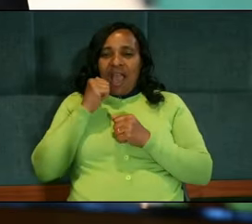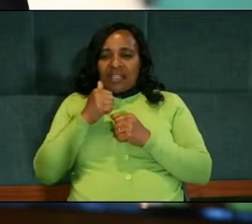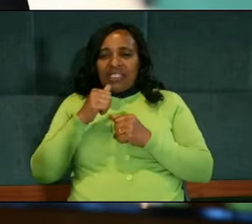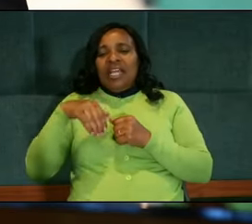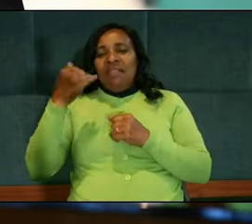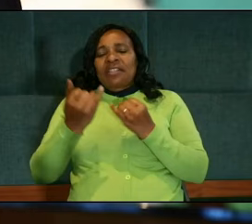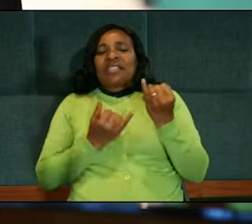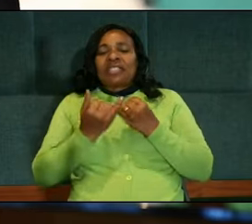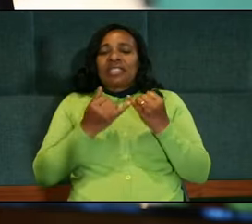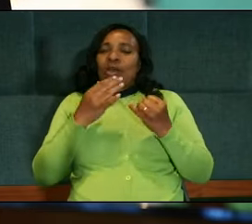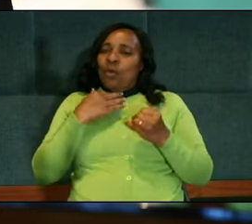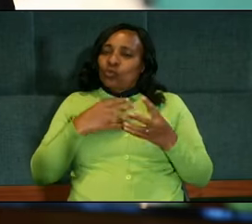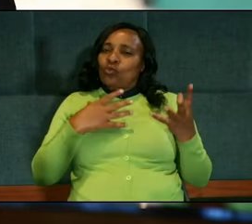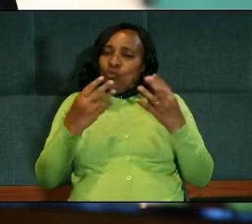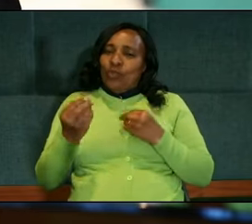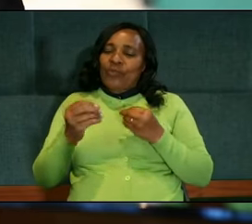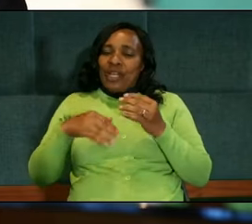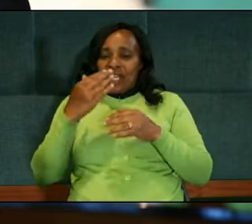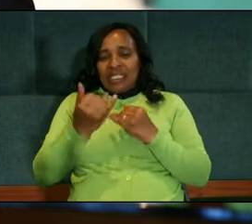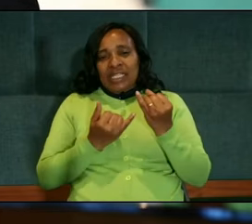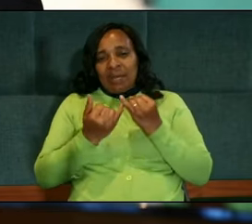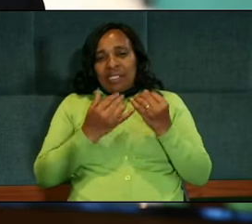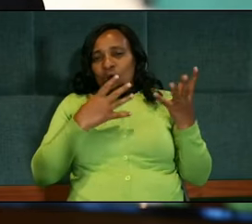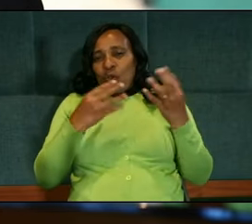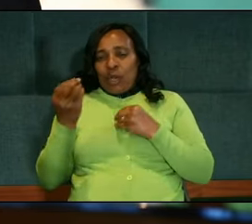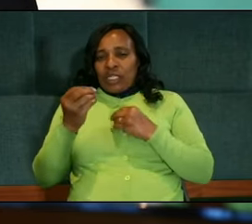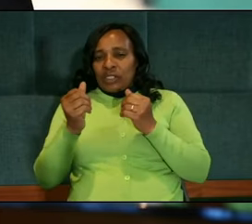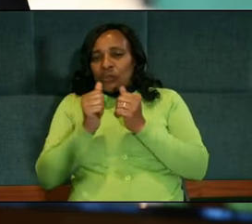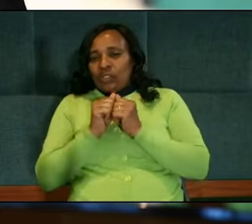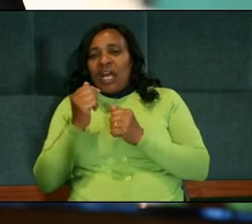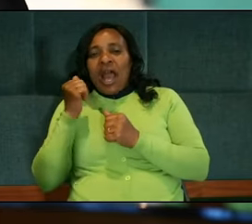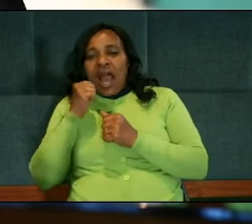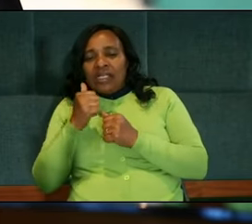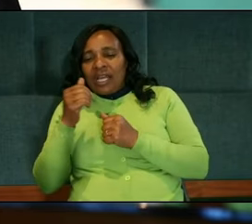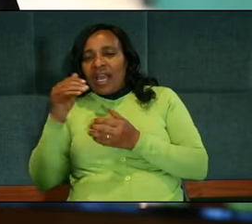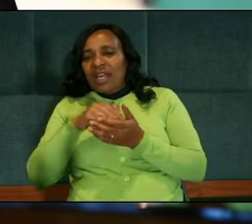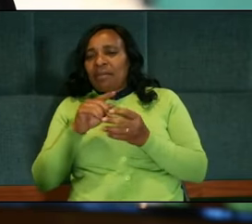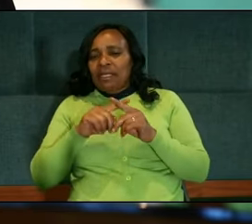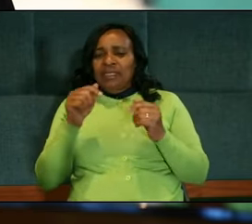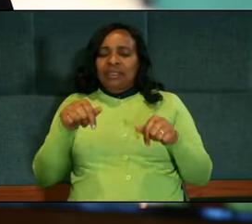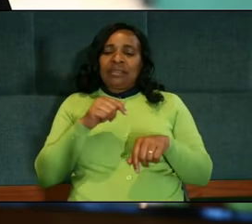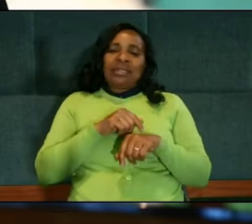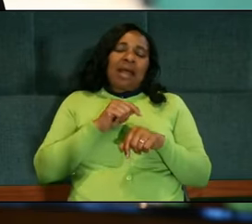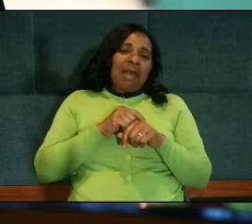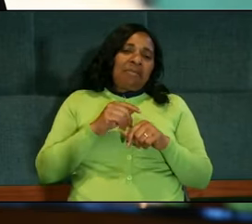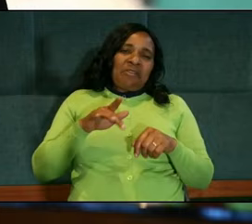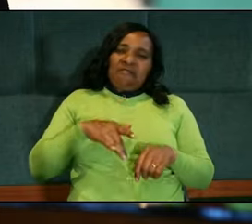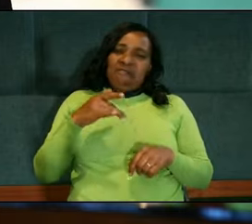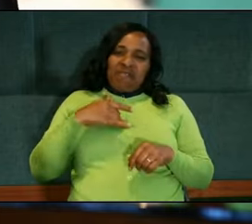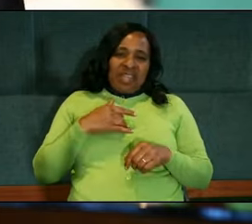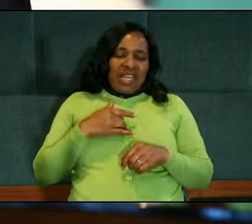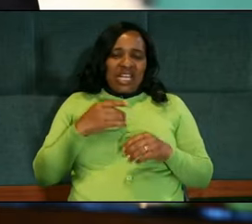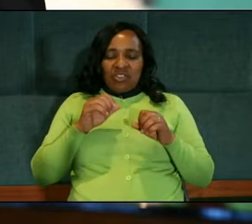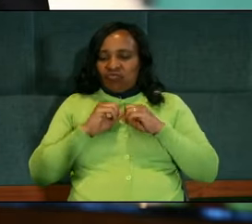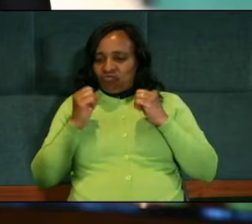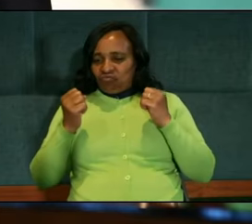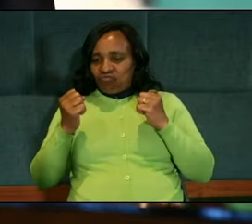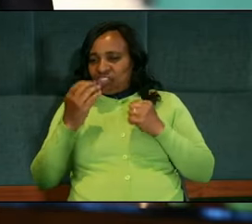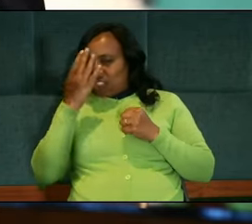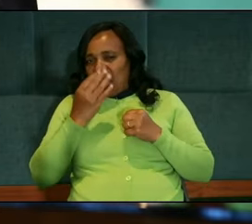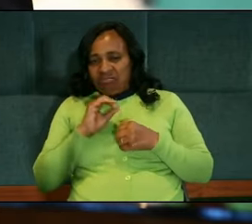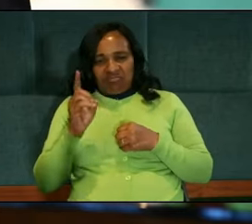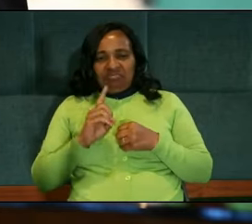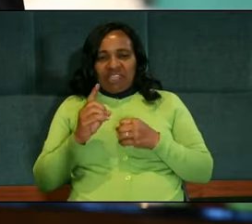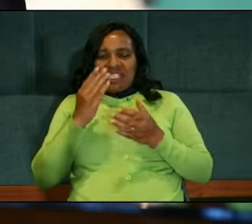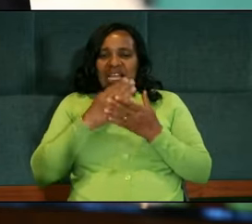every Saturday. The next Sabbath, he went to church with Auntie again, but this time he didn't feel quite so shy. Some